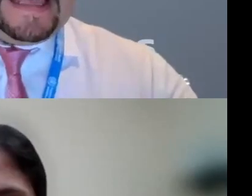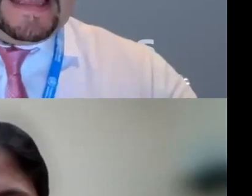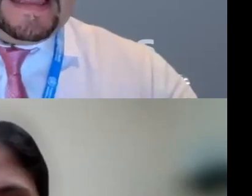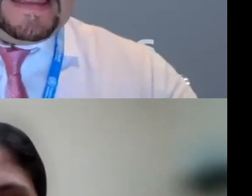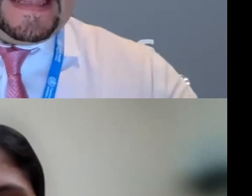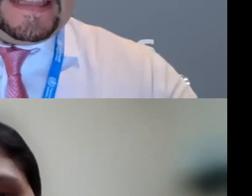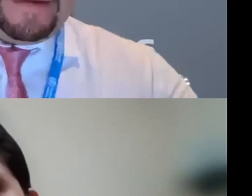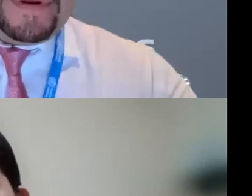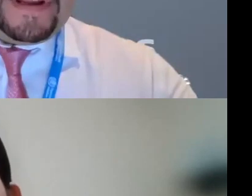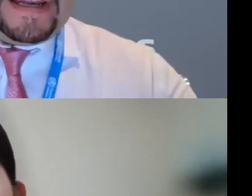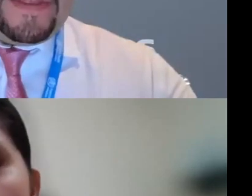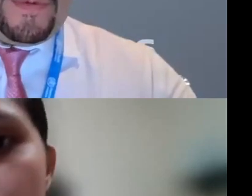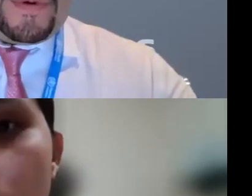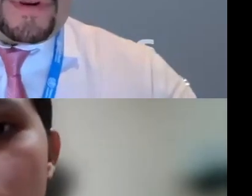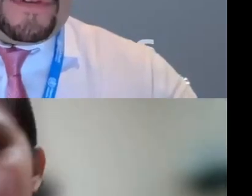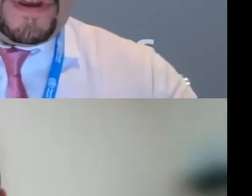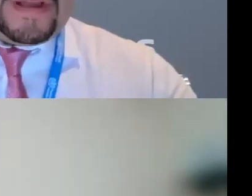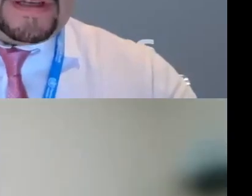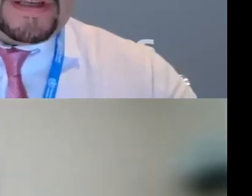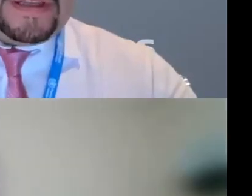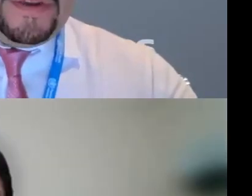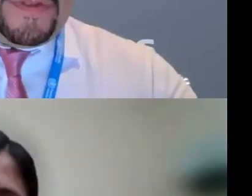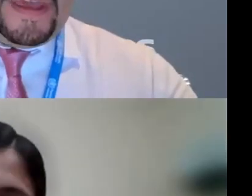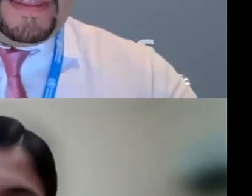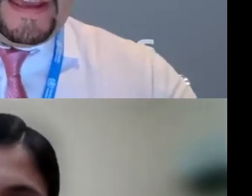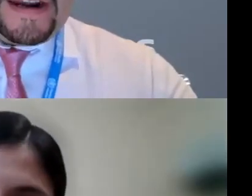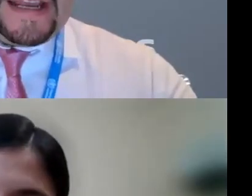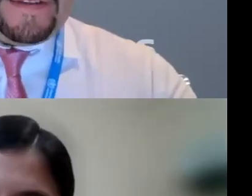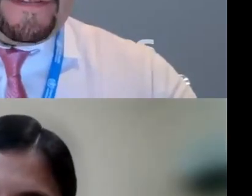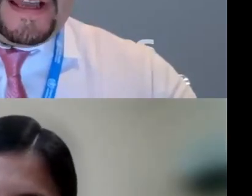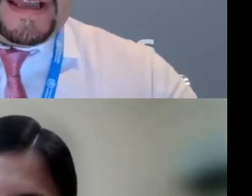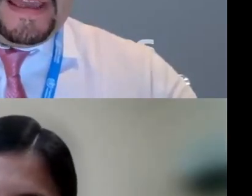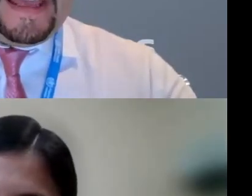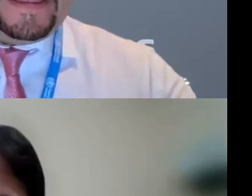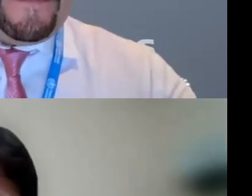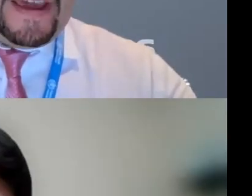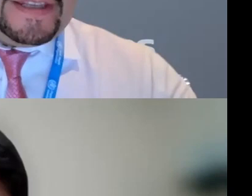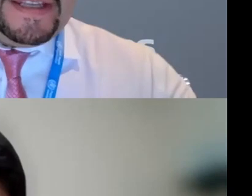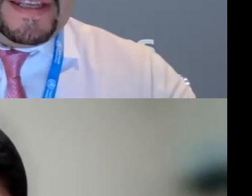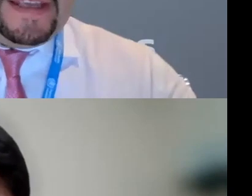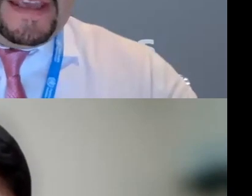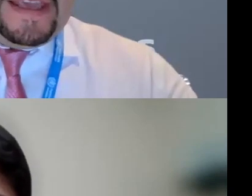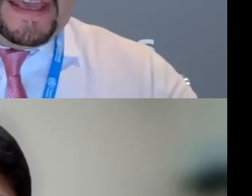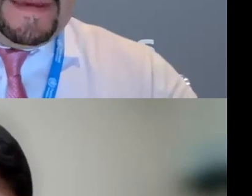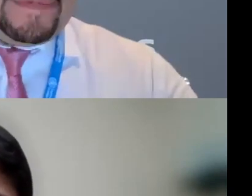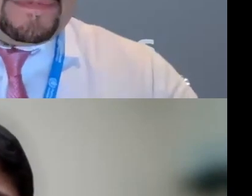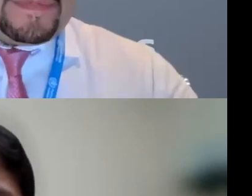the Latin American network of young youth and DRR have identified